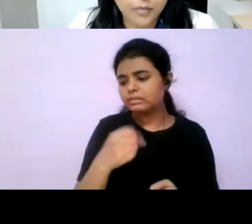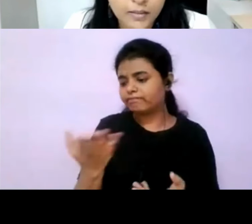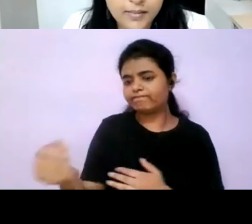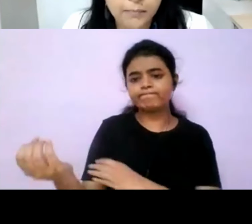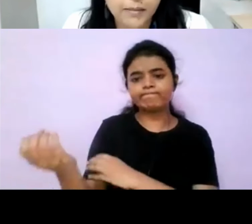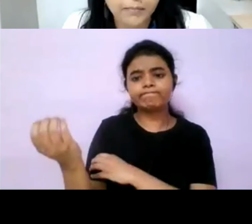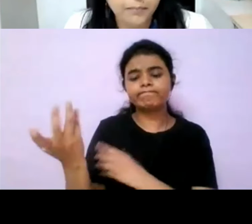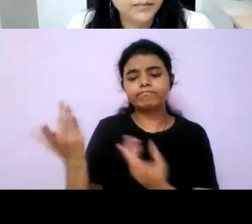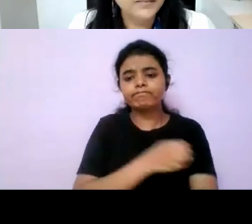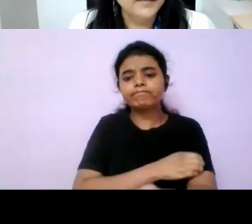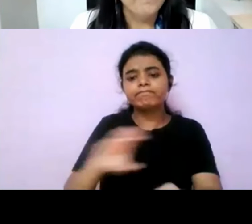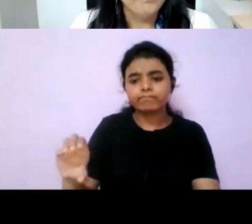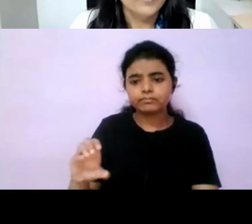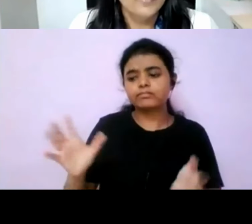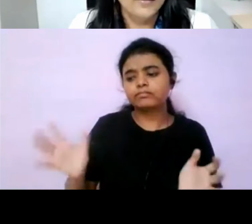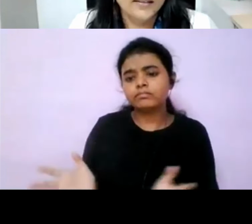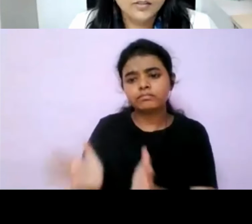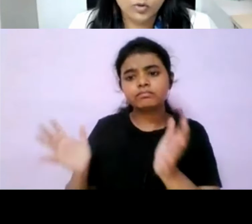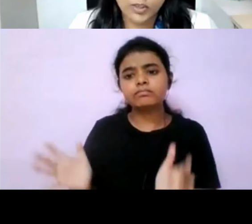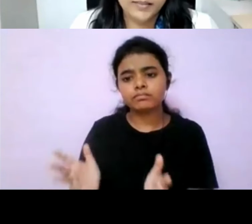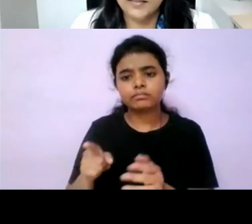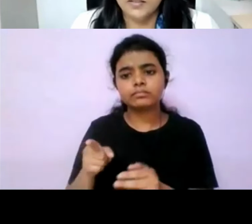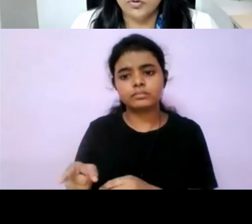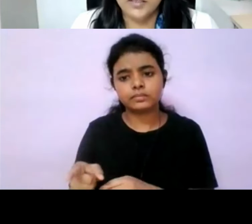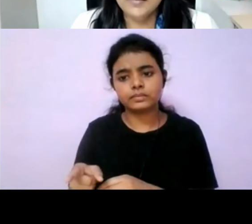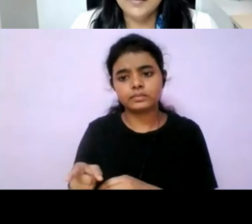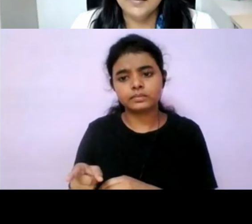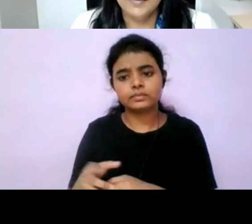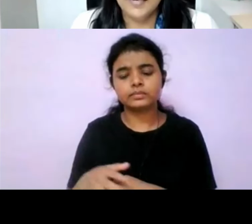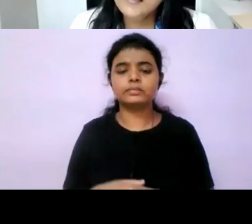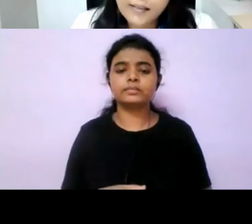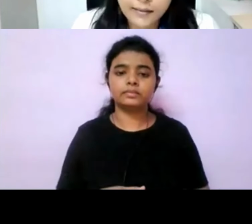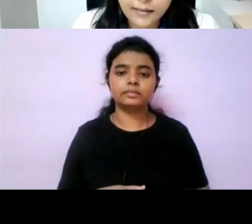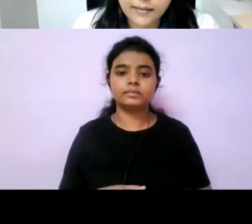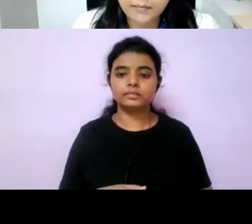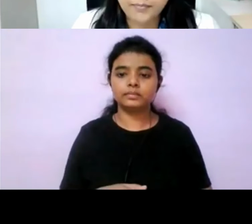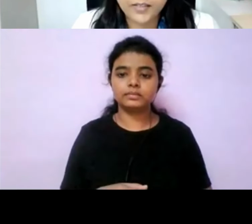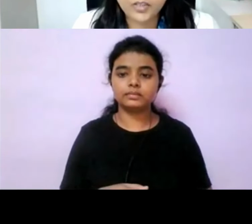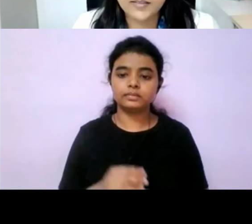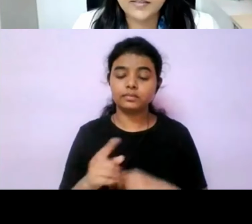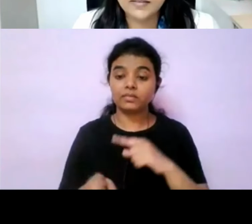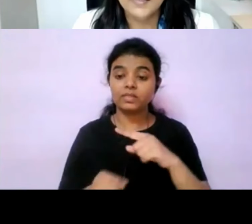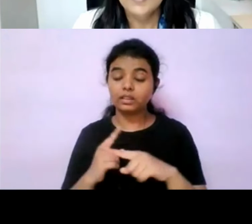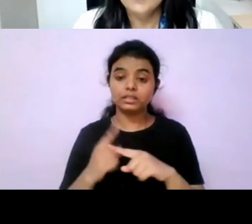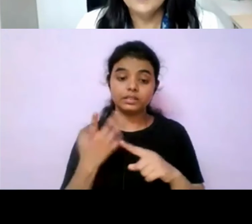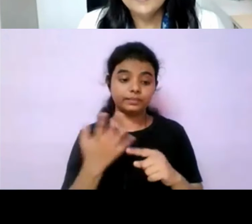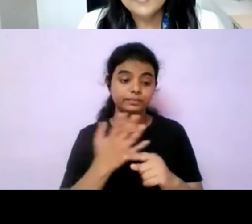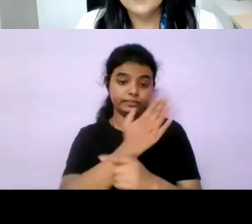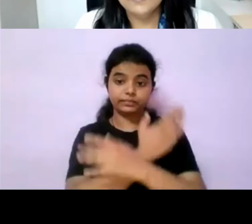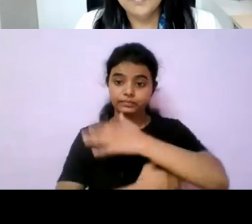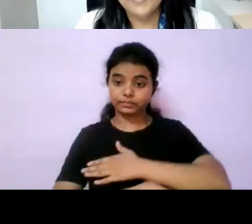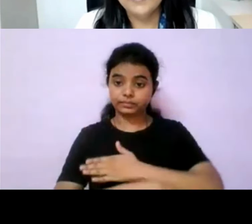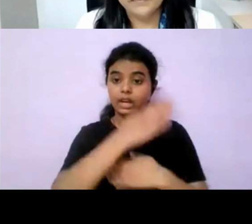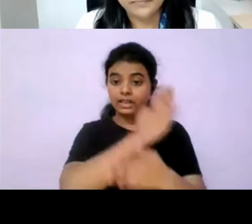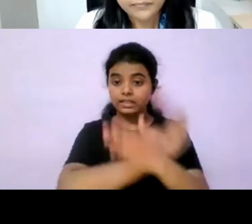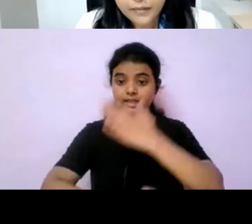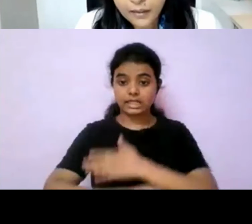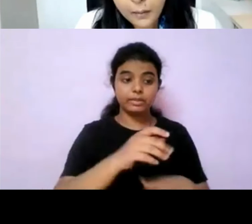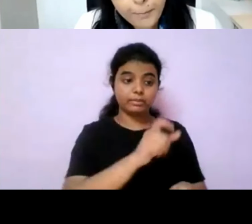from non-disabled people and social institutions and their inherent prejudice. And instead, it